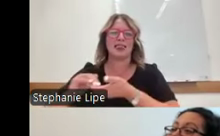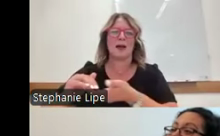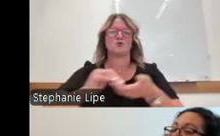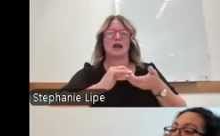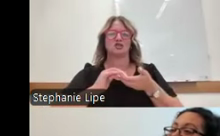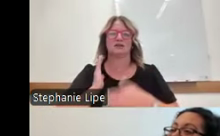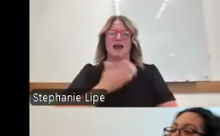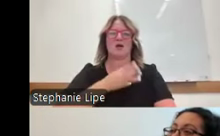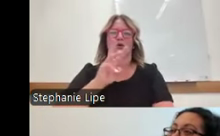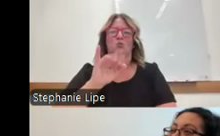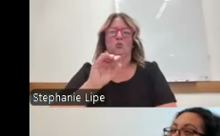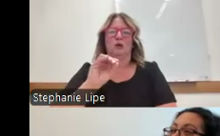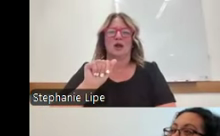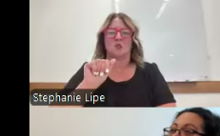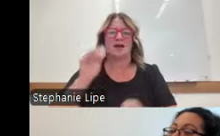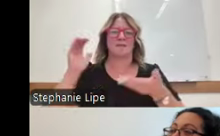As you can see, our